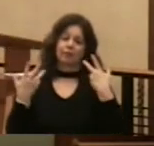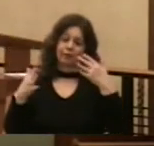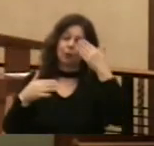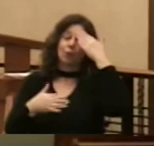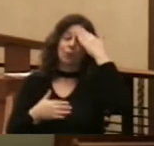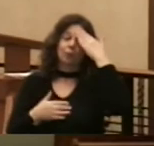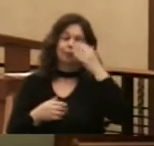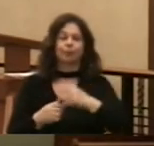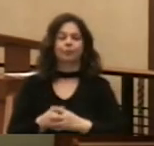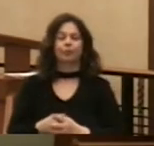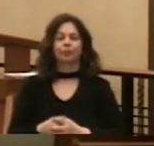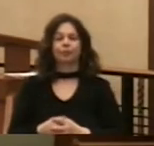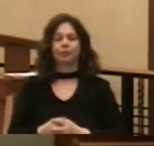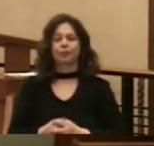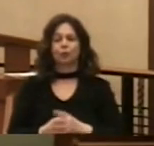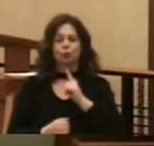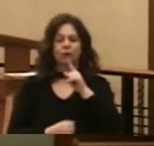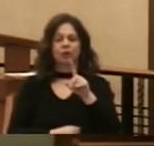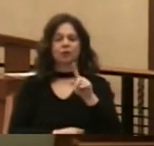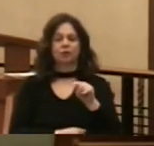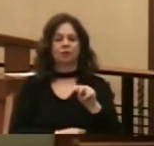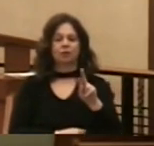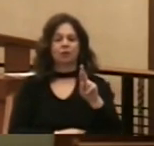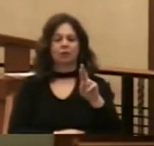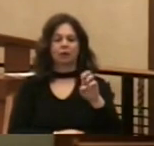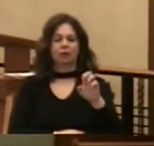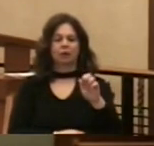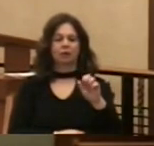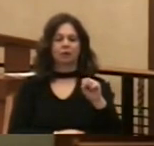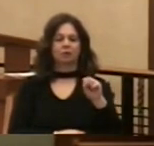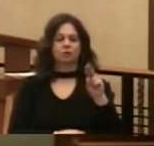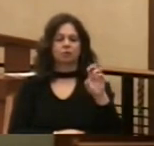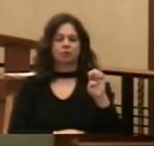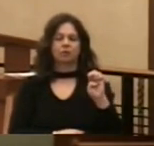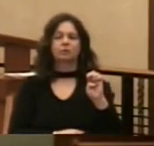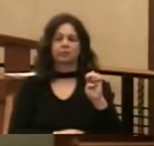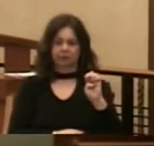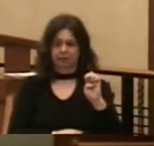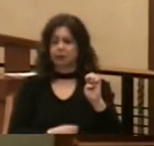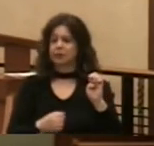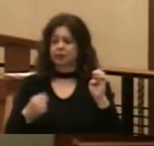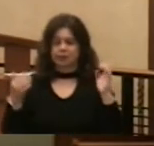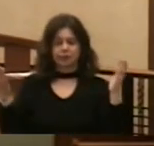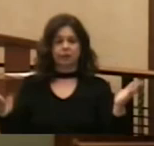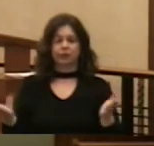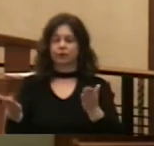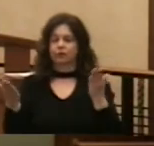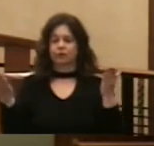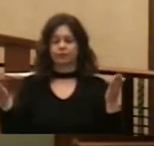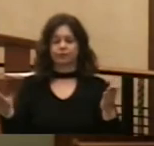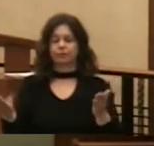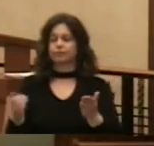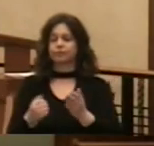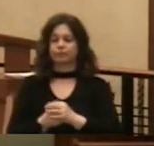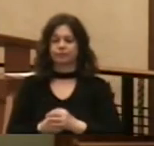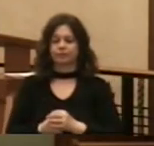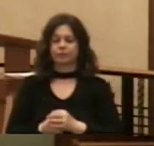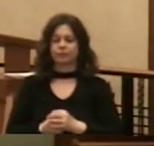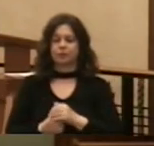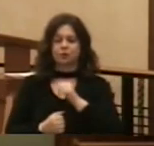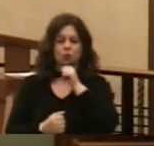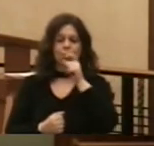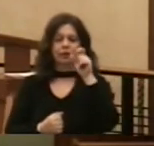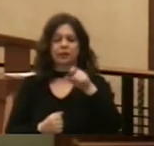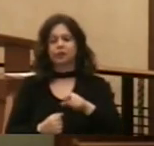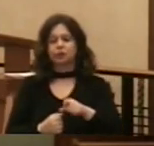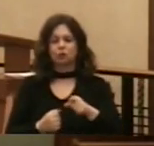The treasure is apparent to us. We don't have to rappel down a Grand